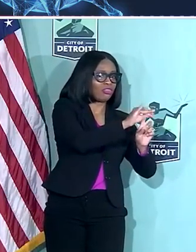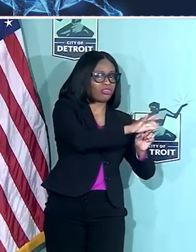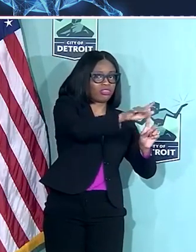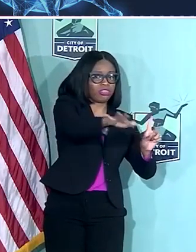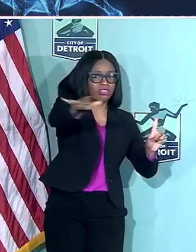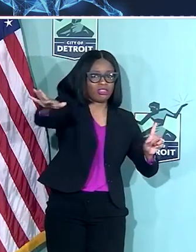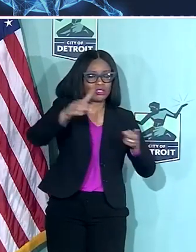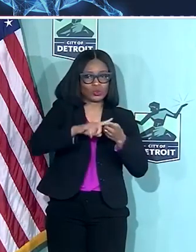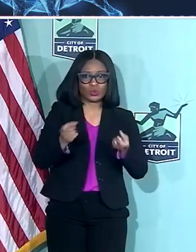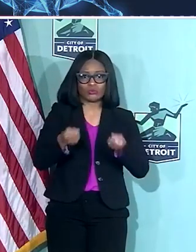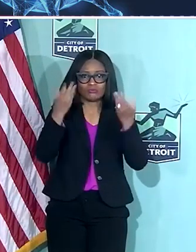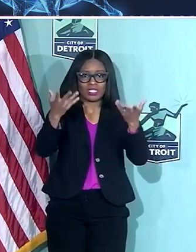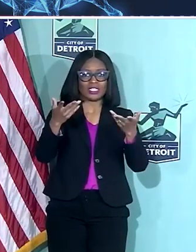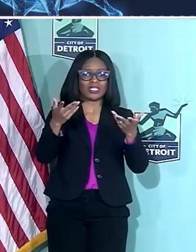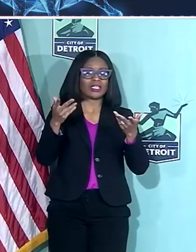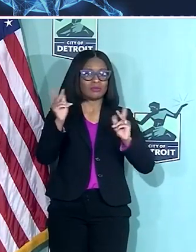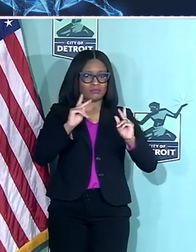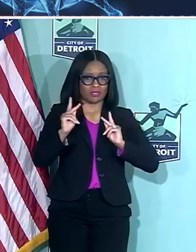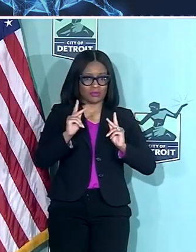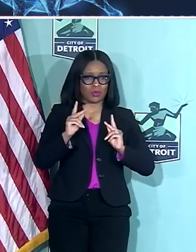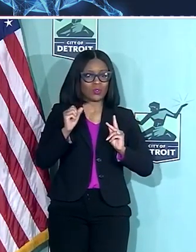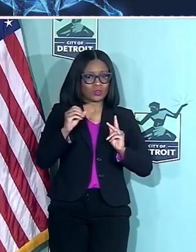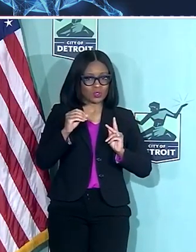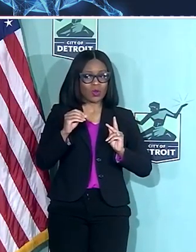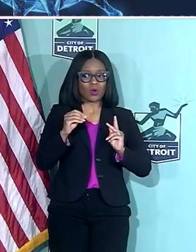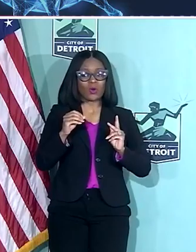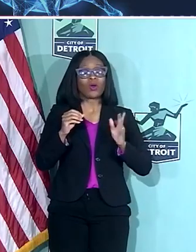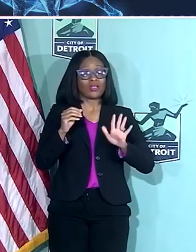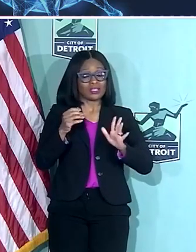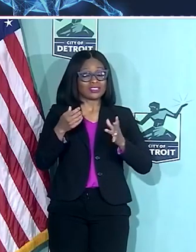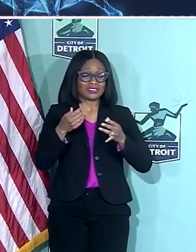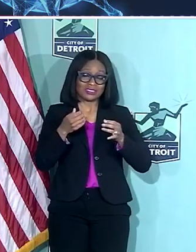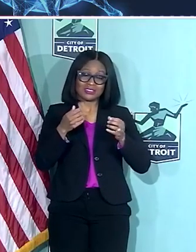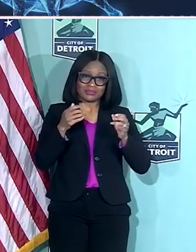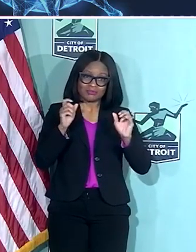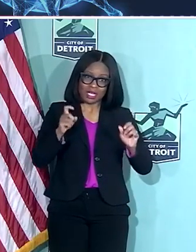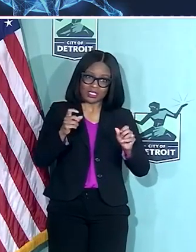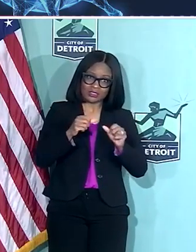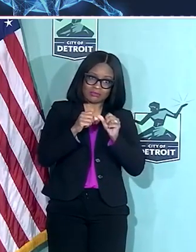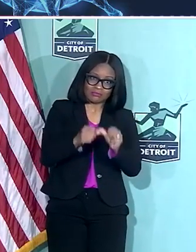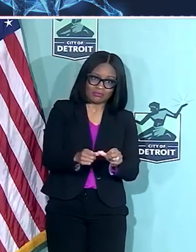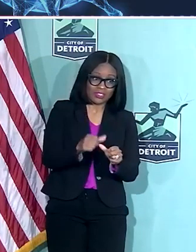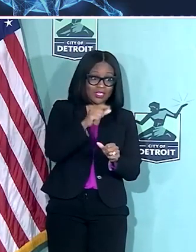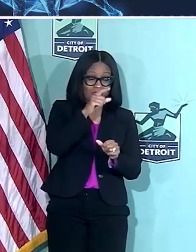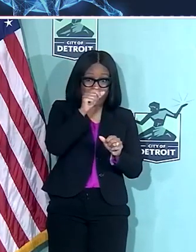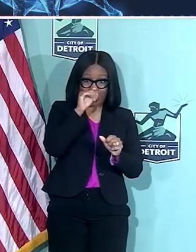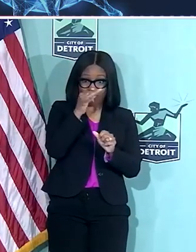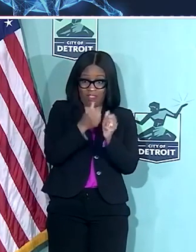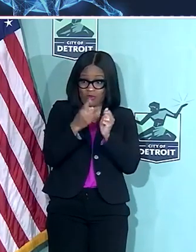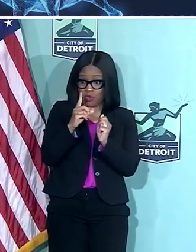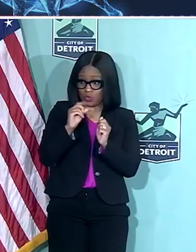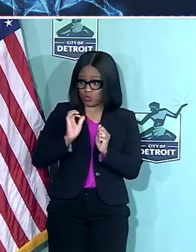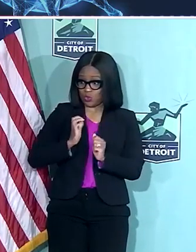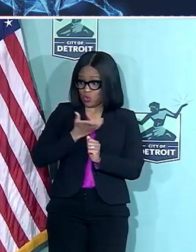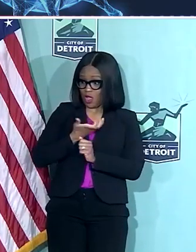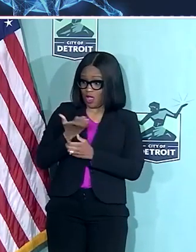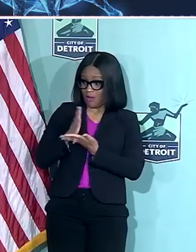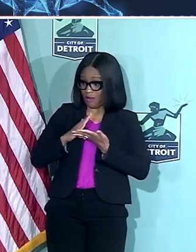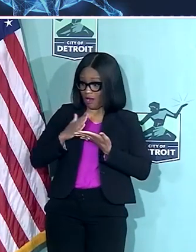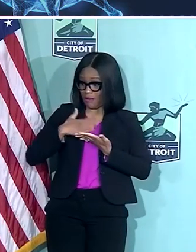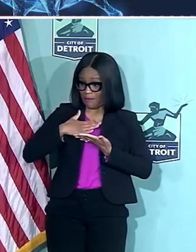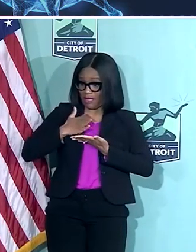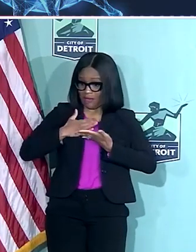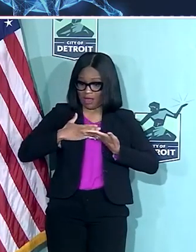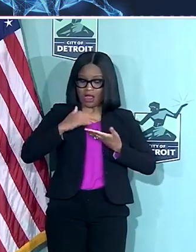course towards protecting ourselves and get tested, because if each of us do our part, we can lessen the number of those